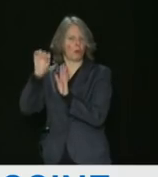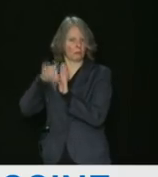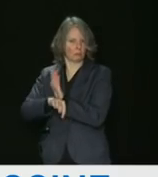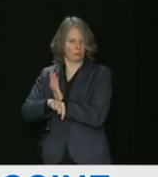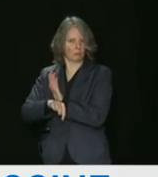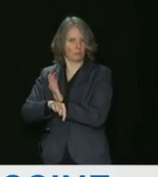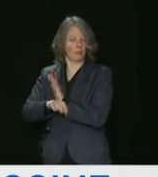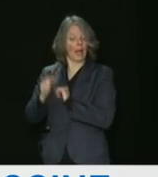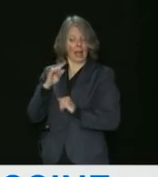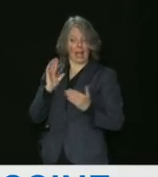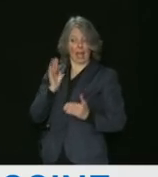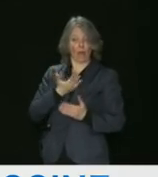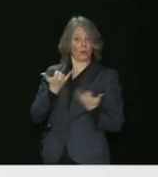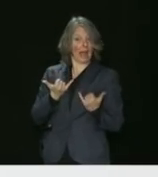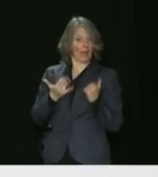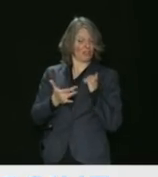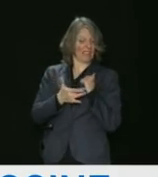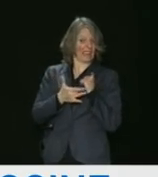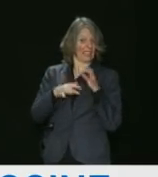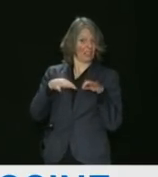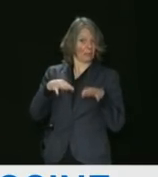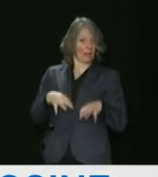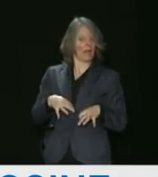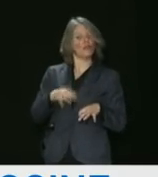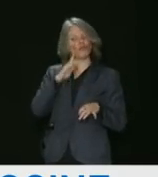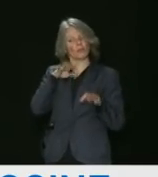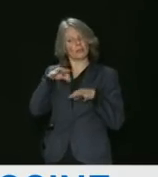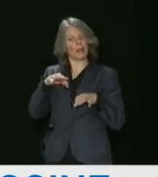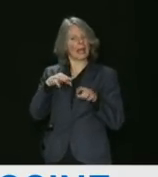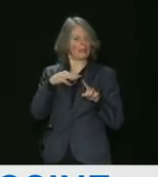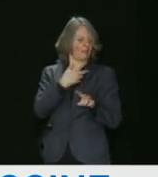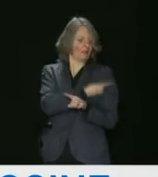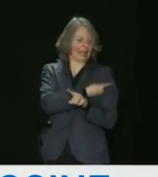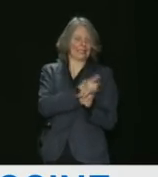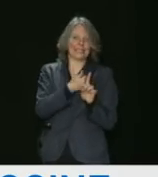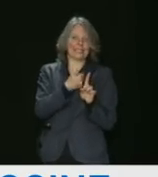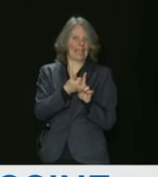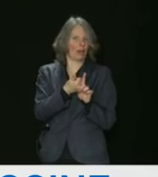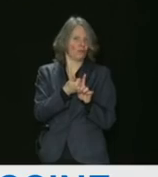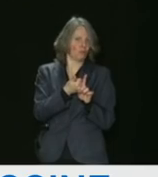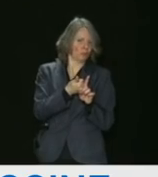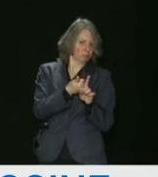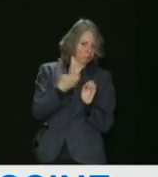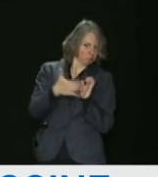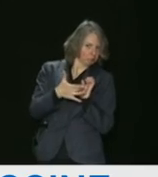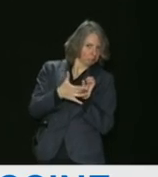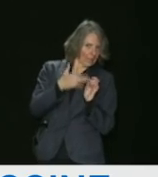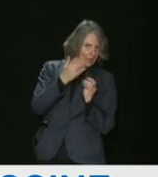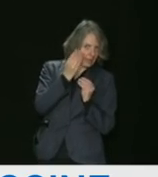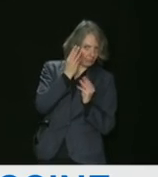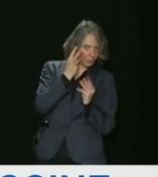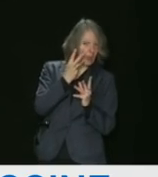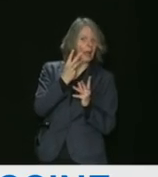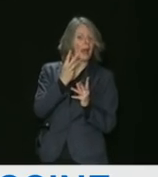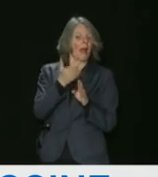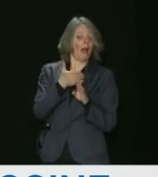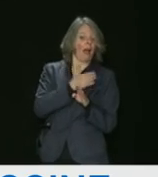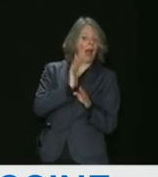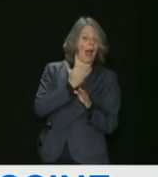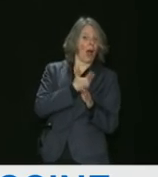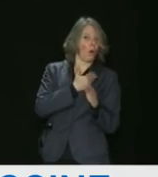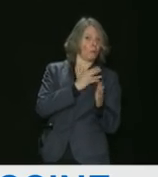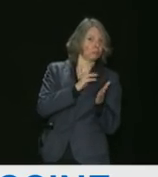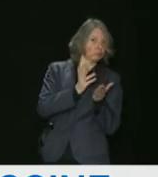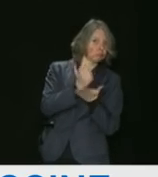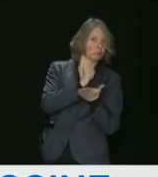The technical briefing that we're doing now is to explain the technical aspects and the decisions made by Health Canada to approve the Jansen